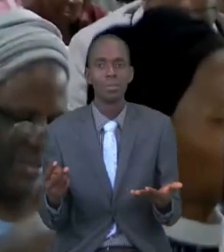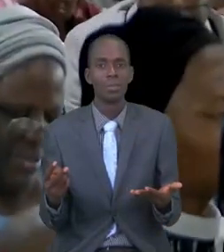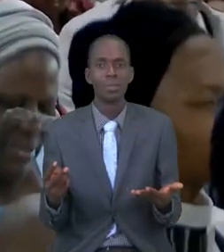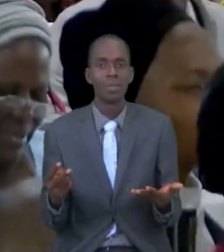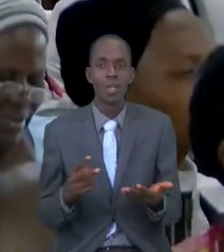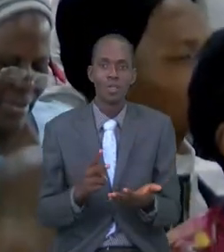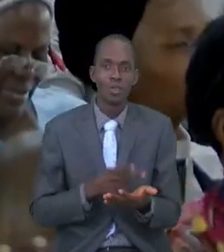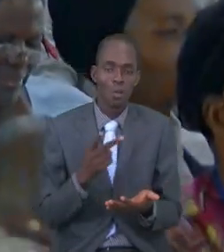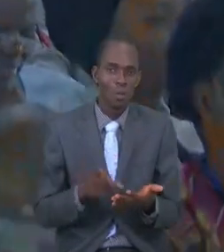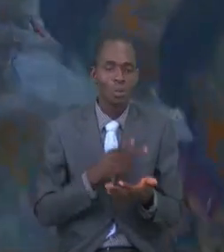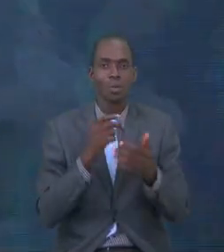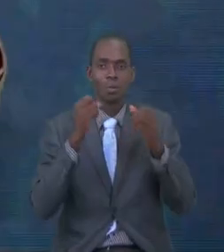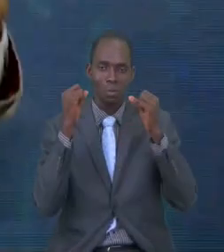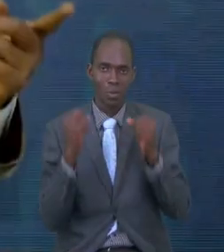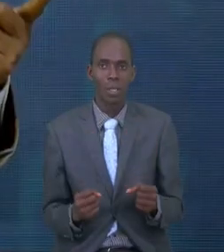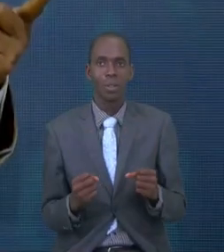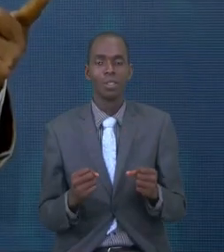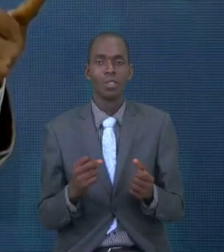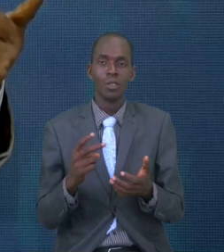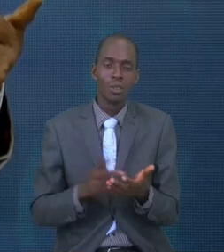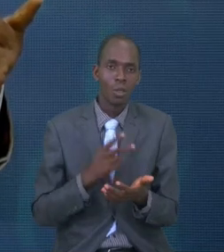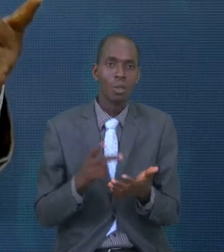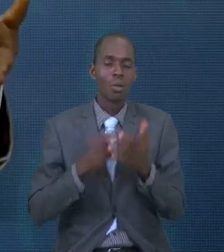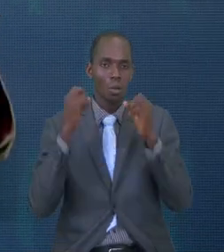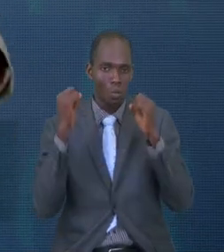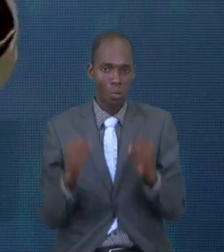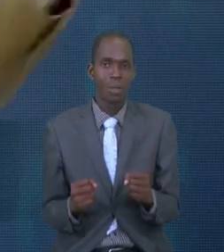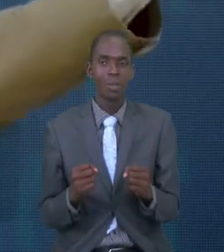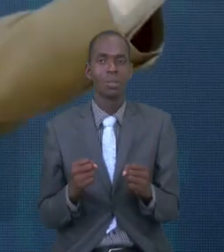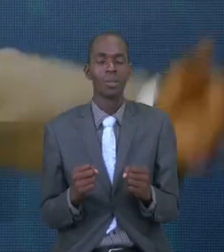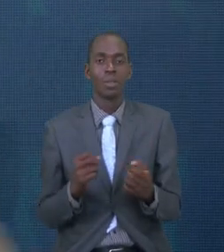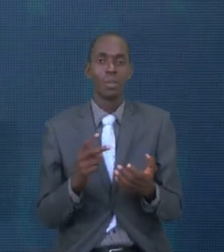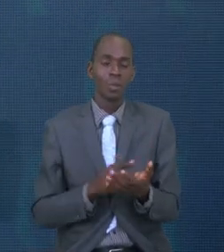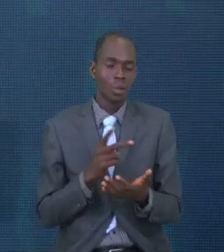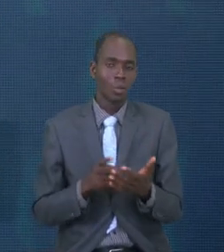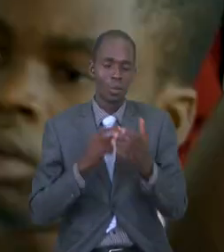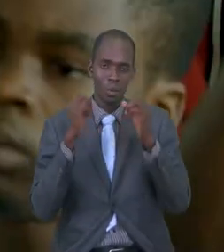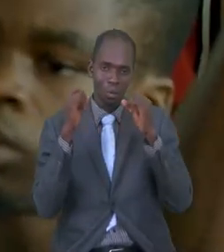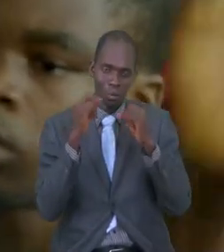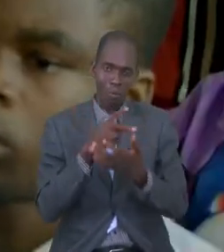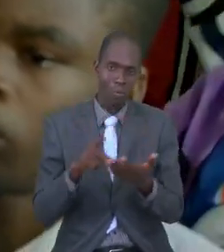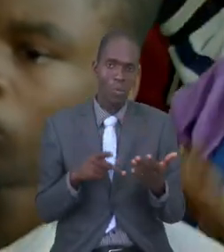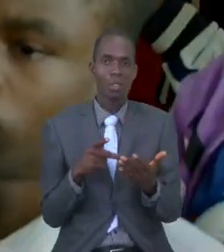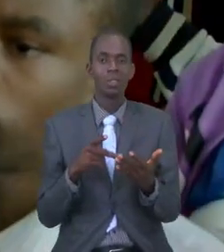Double portion. Double portion. Double portion.